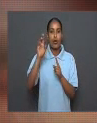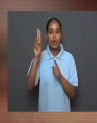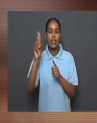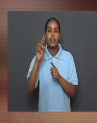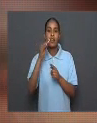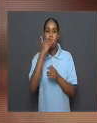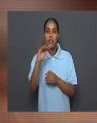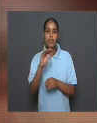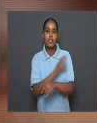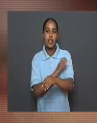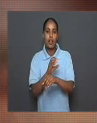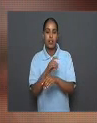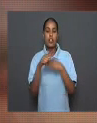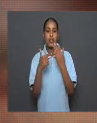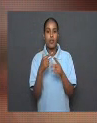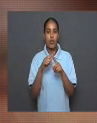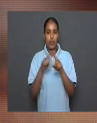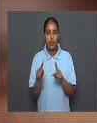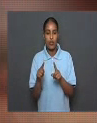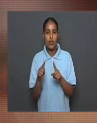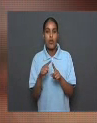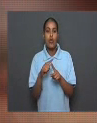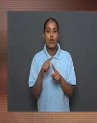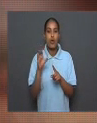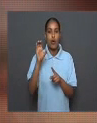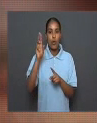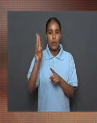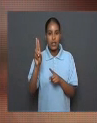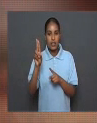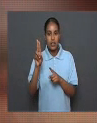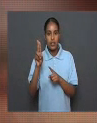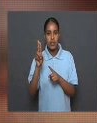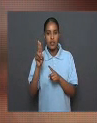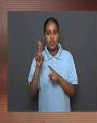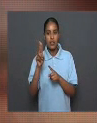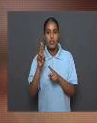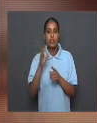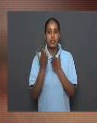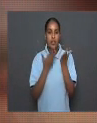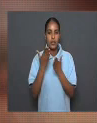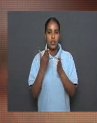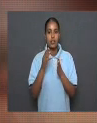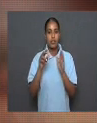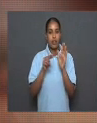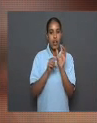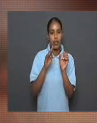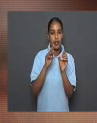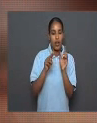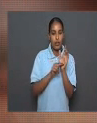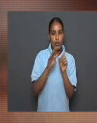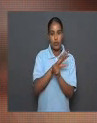cells. Therefore, copper serves as the cathode and